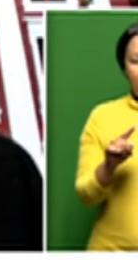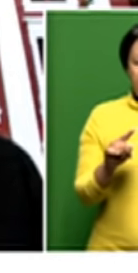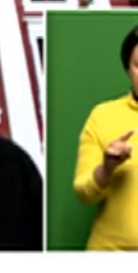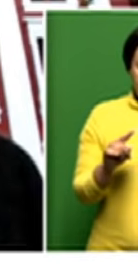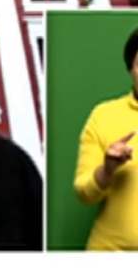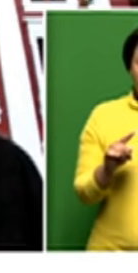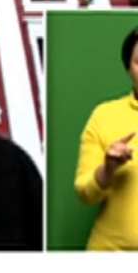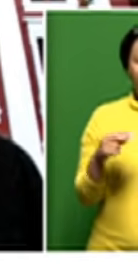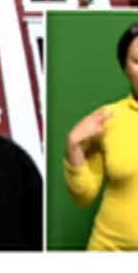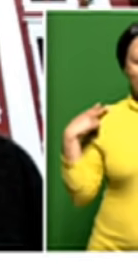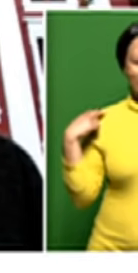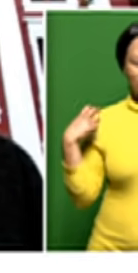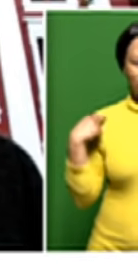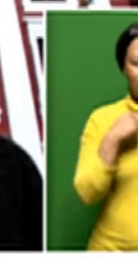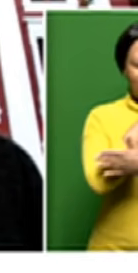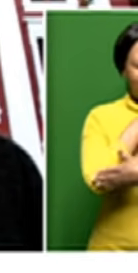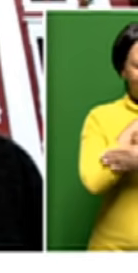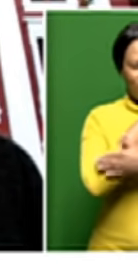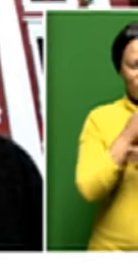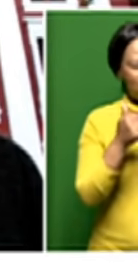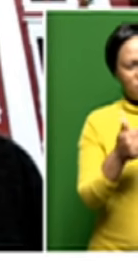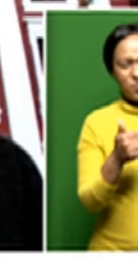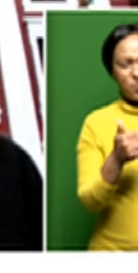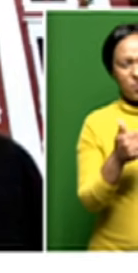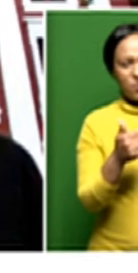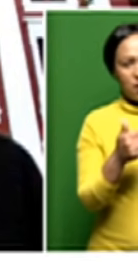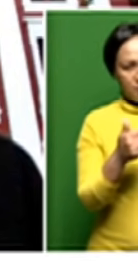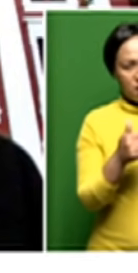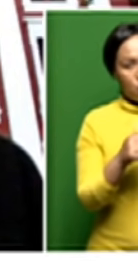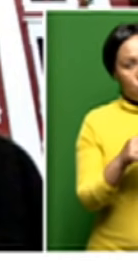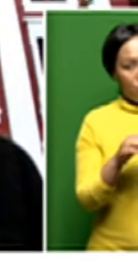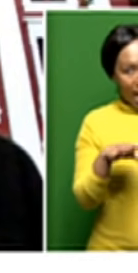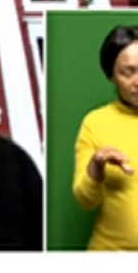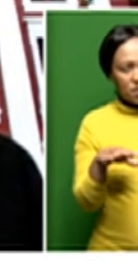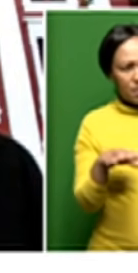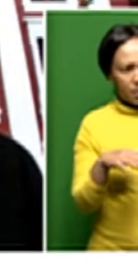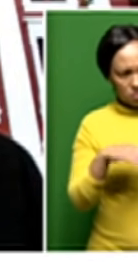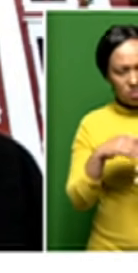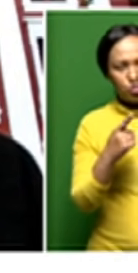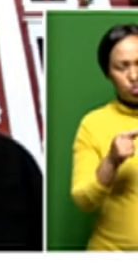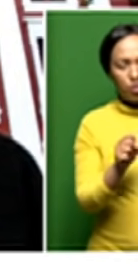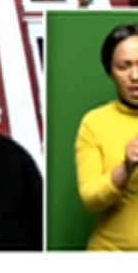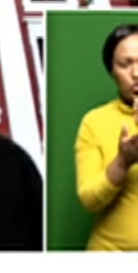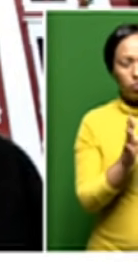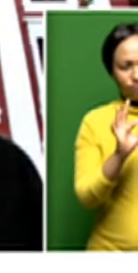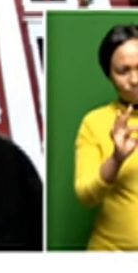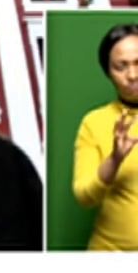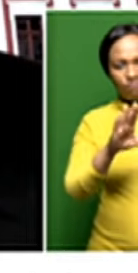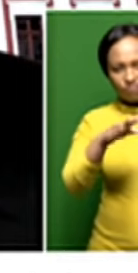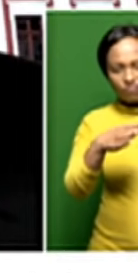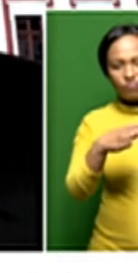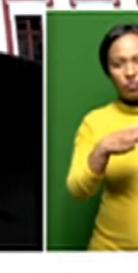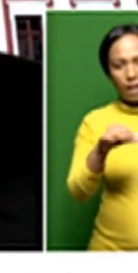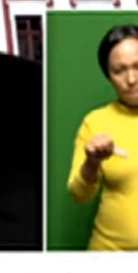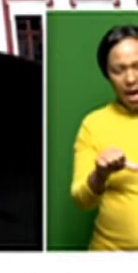of the security services in the country, and drastic action will have to be taken to ensure that that image is restored. Yeah,